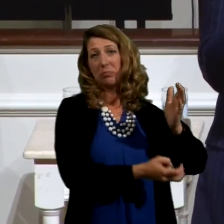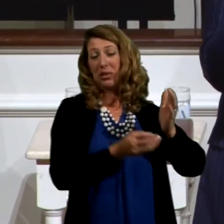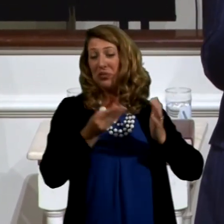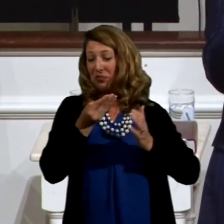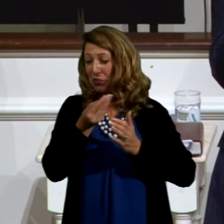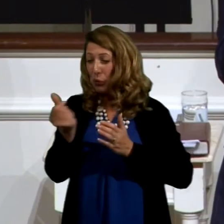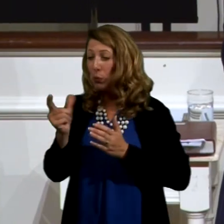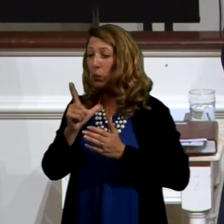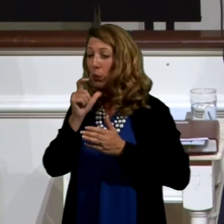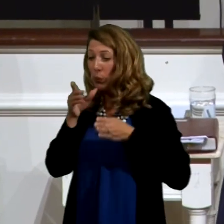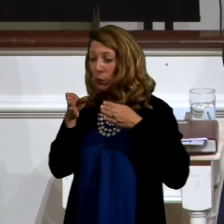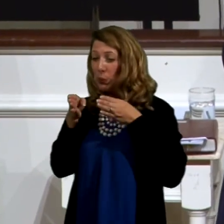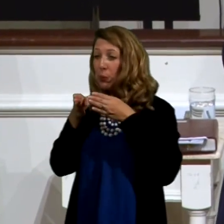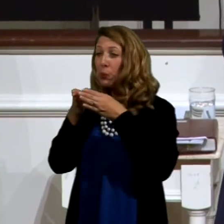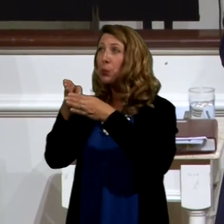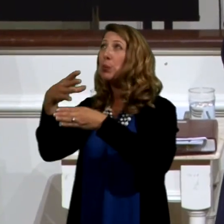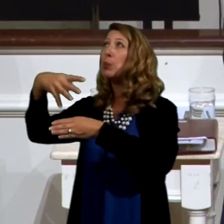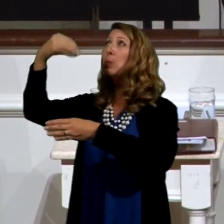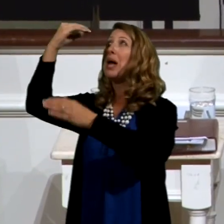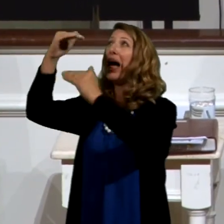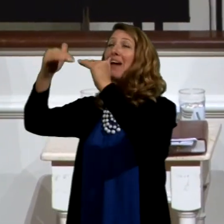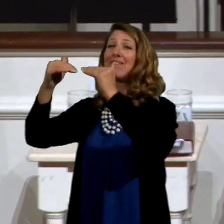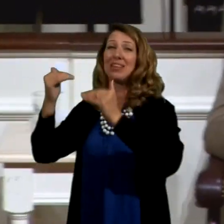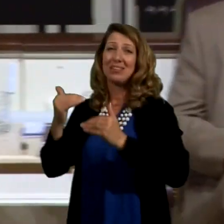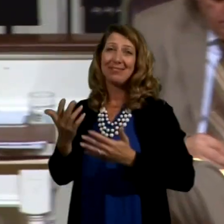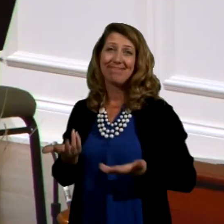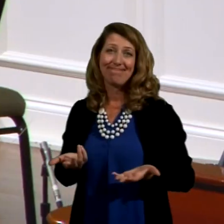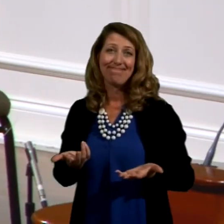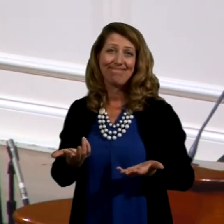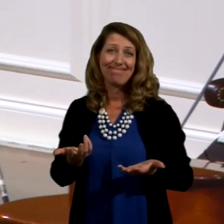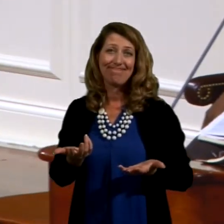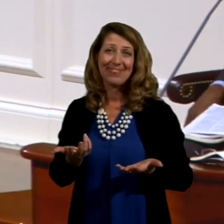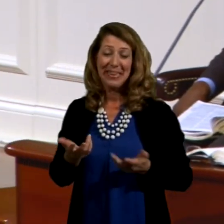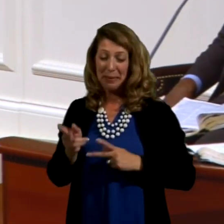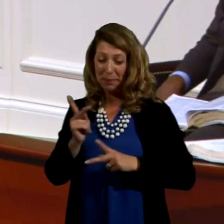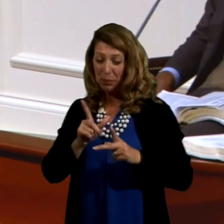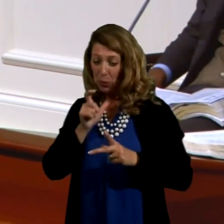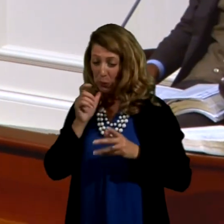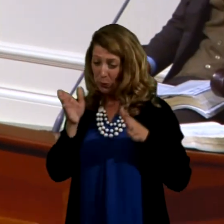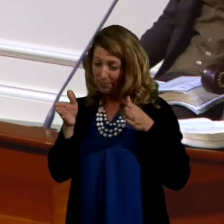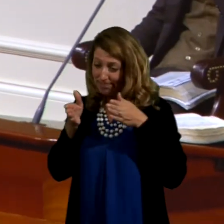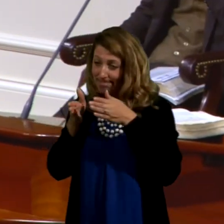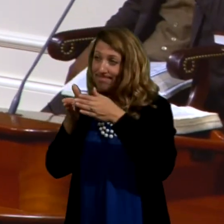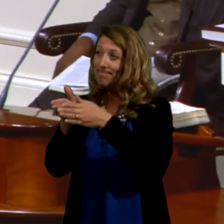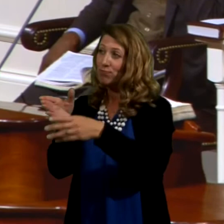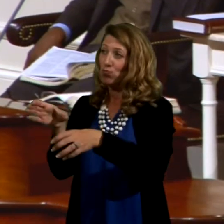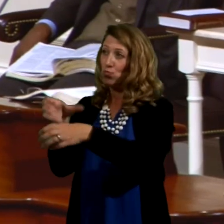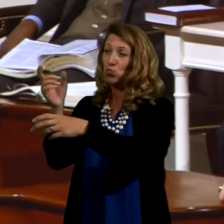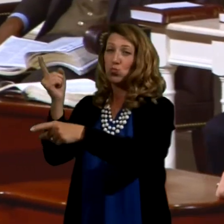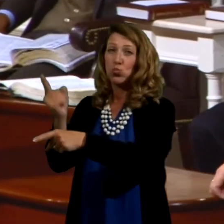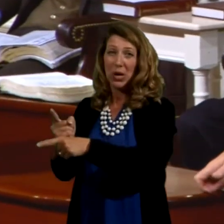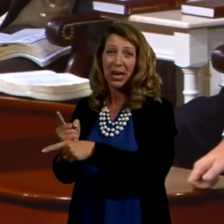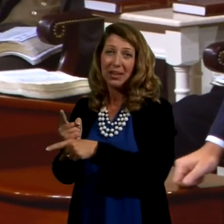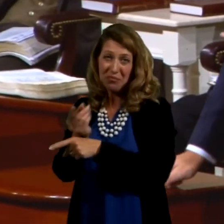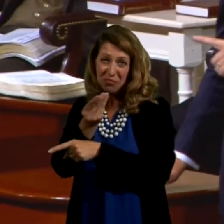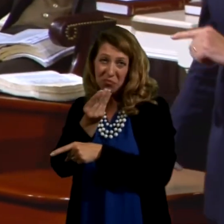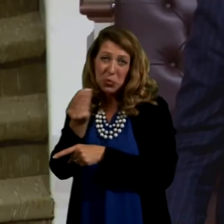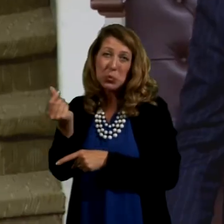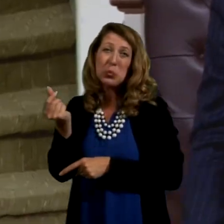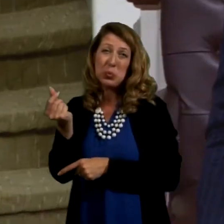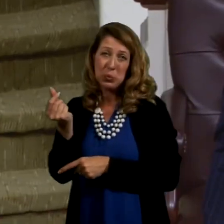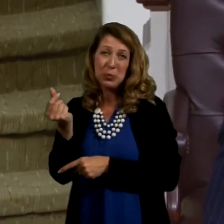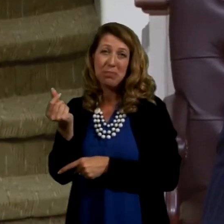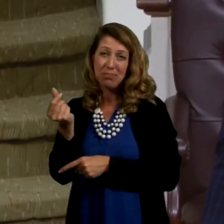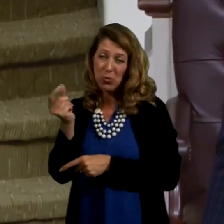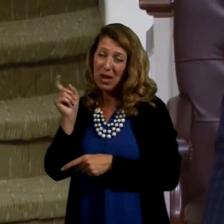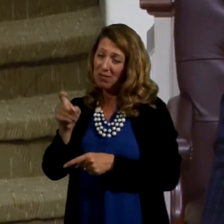that go into life eternal. Few there be that find it. It's the narrow group. And by the way, if you're going to be a child of God, you're going to be a faithful child of God, you're